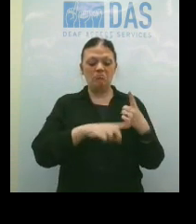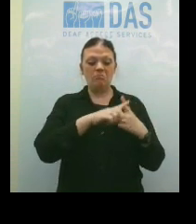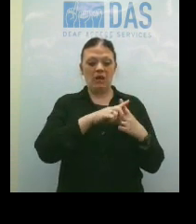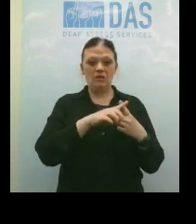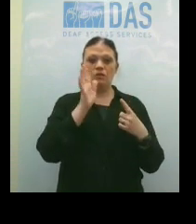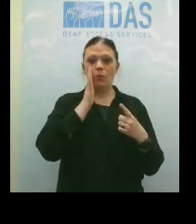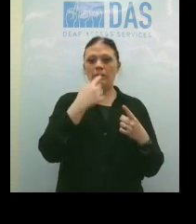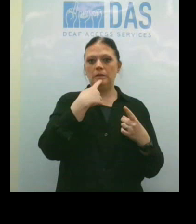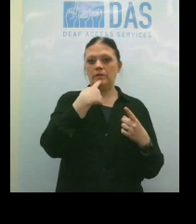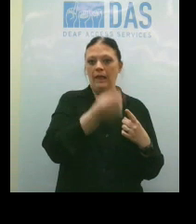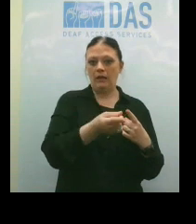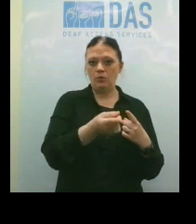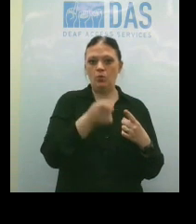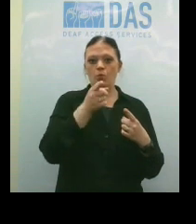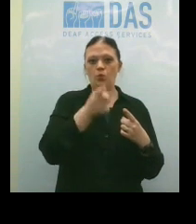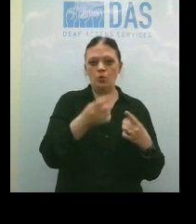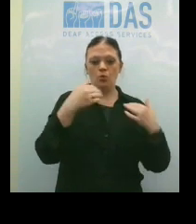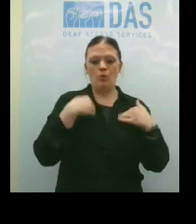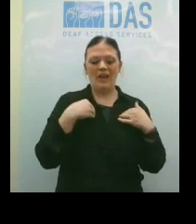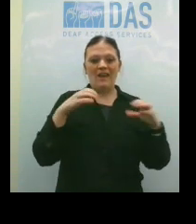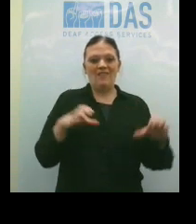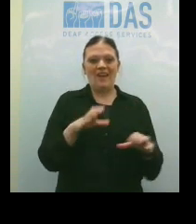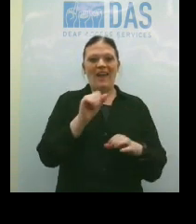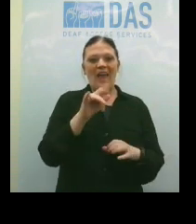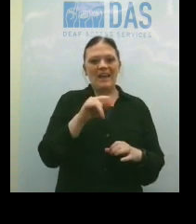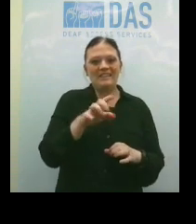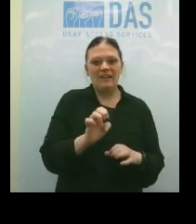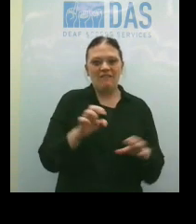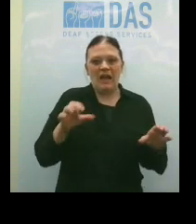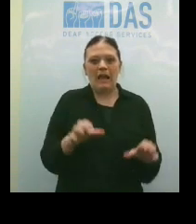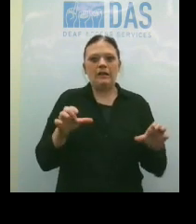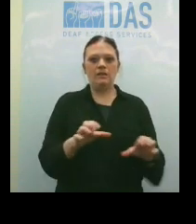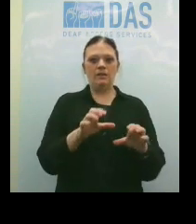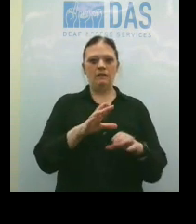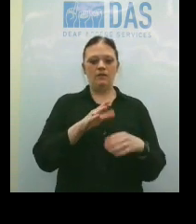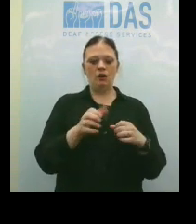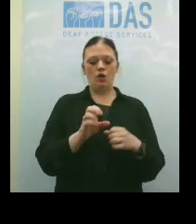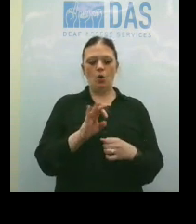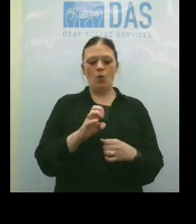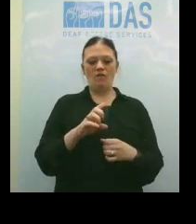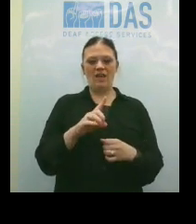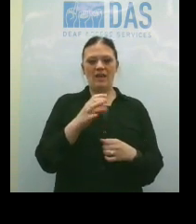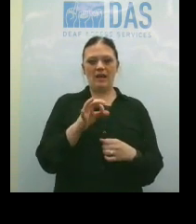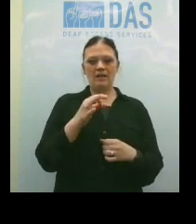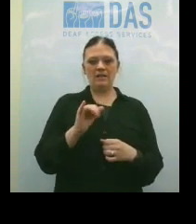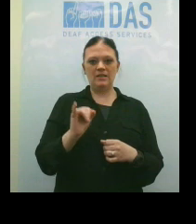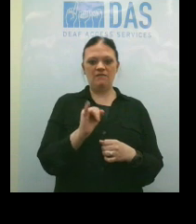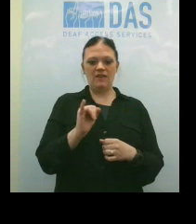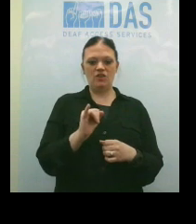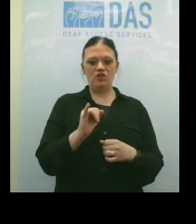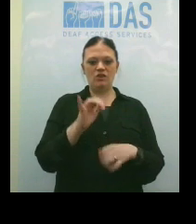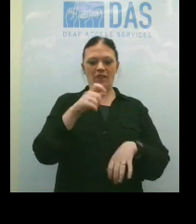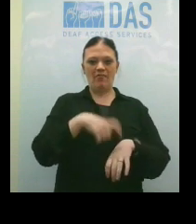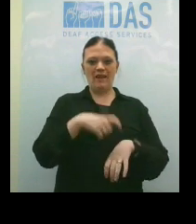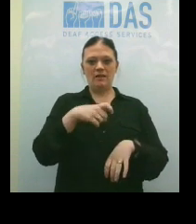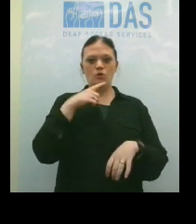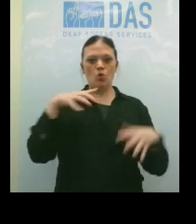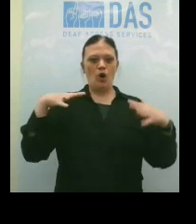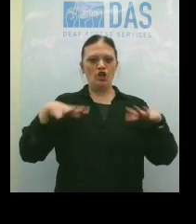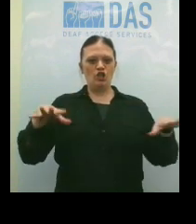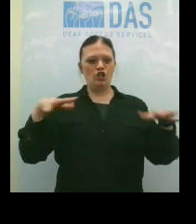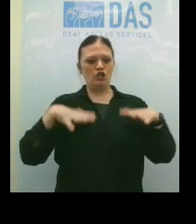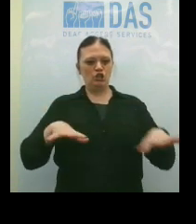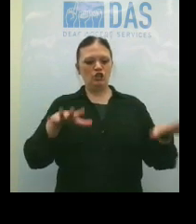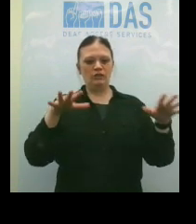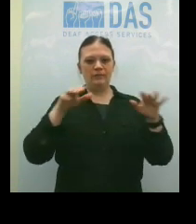tell you you had an active COVID-19 infection at that time. And you're probably shedding virus, and you're probably likely